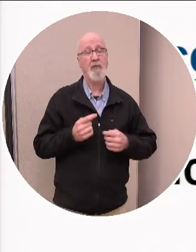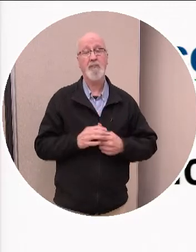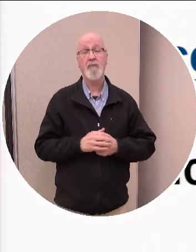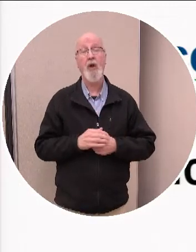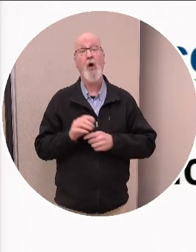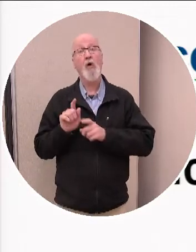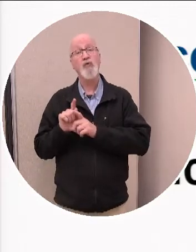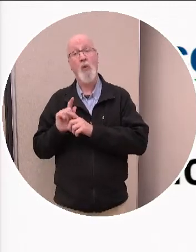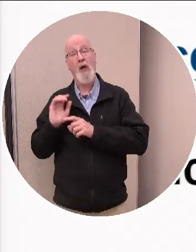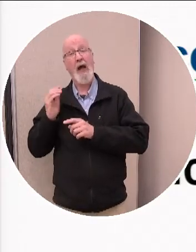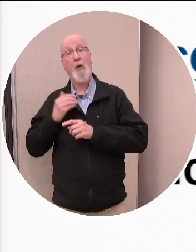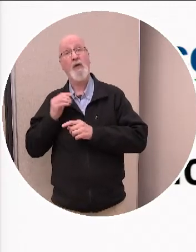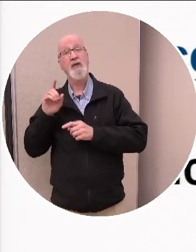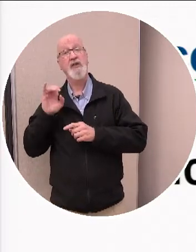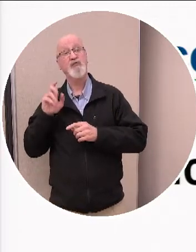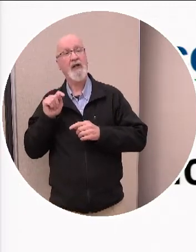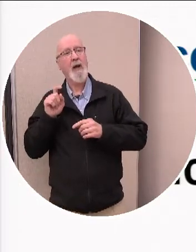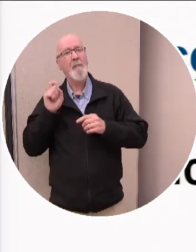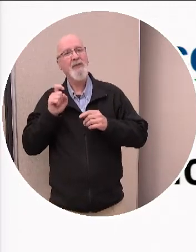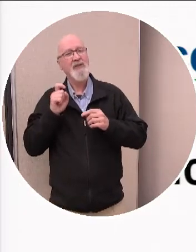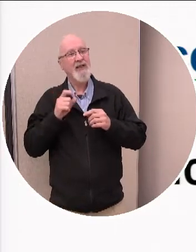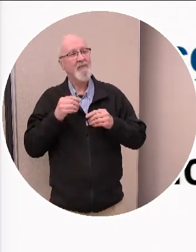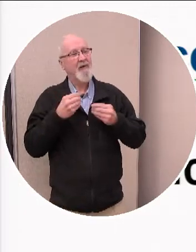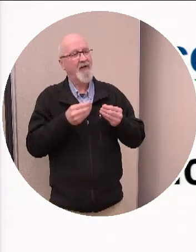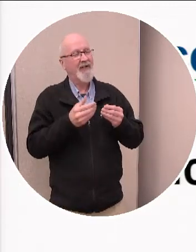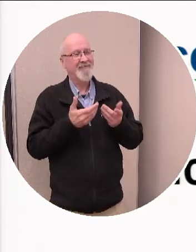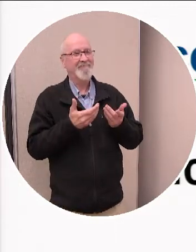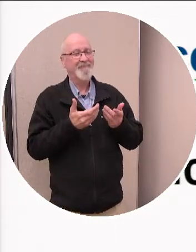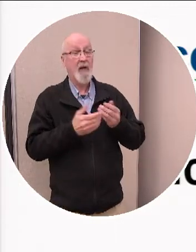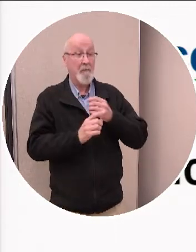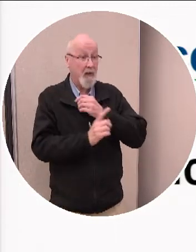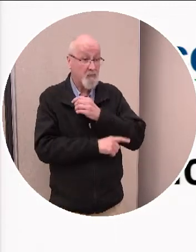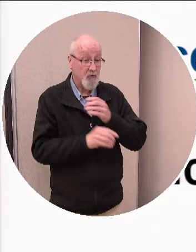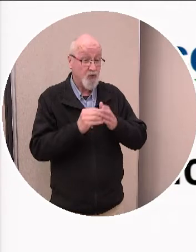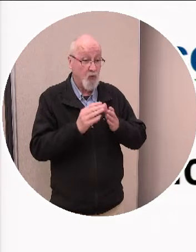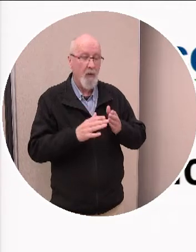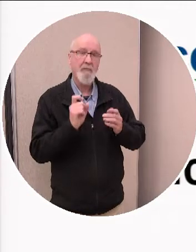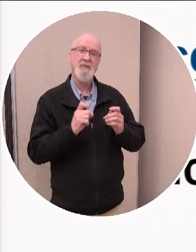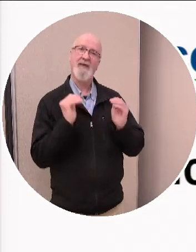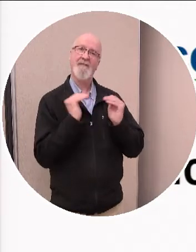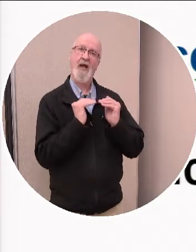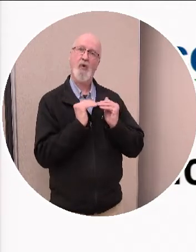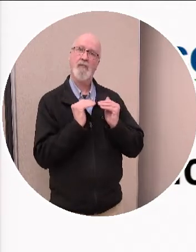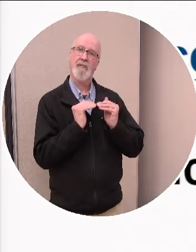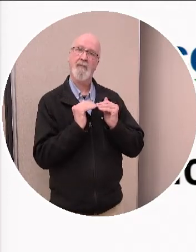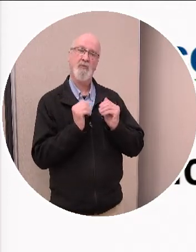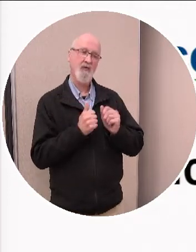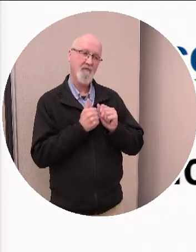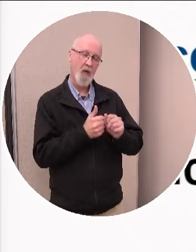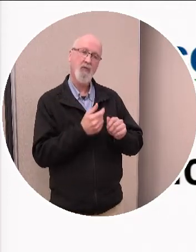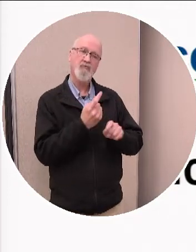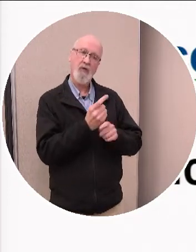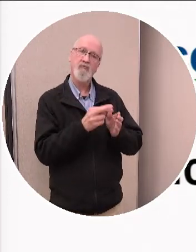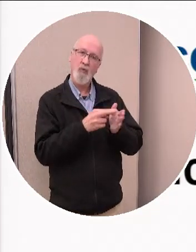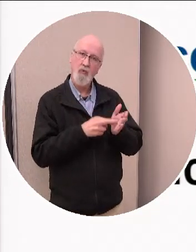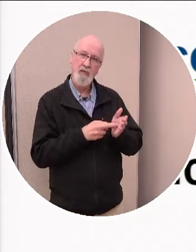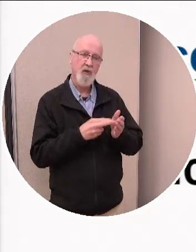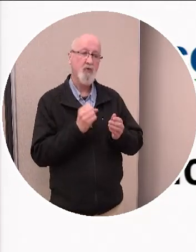also recognizes the need to balance discipline and deterrence with interventions and programming to ensure a successful